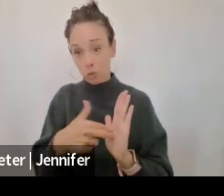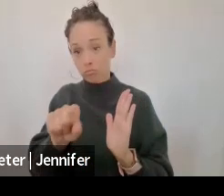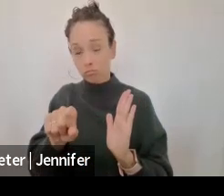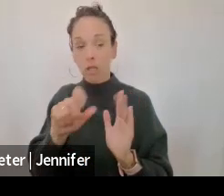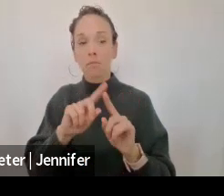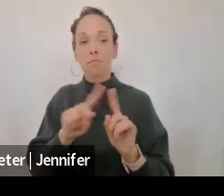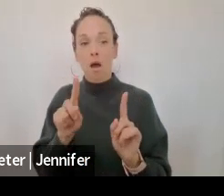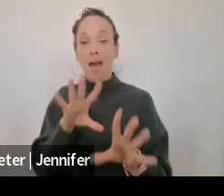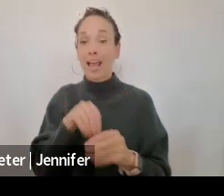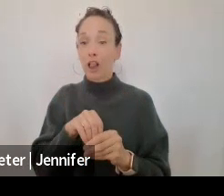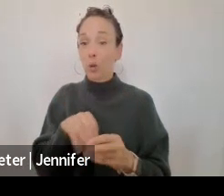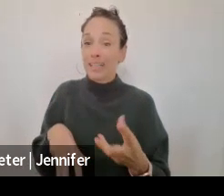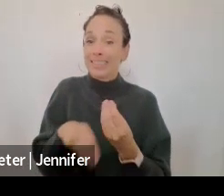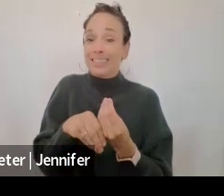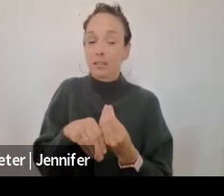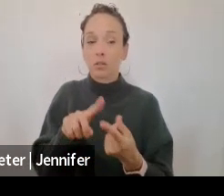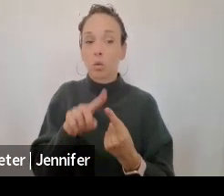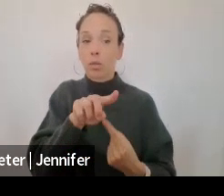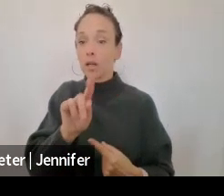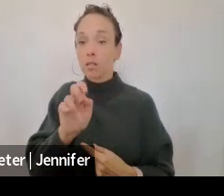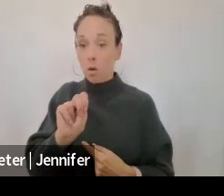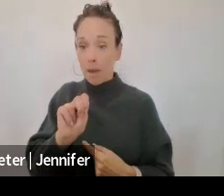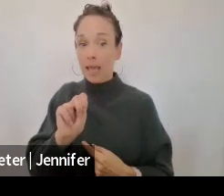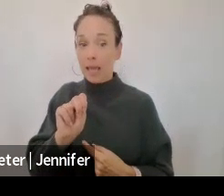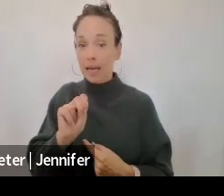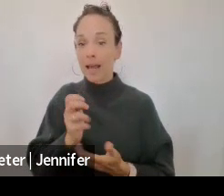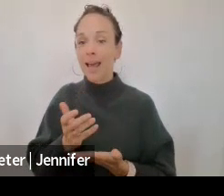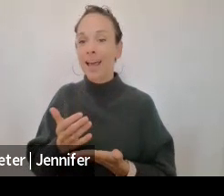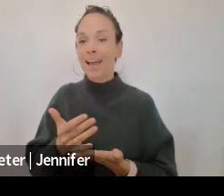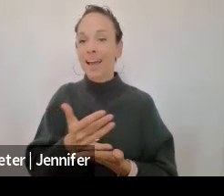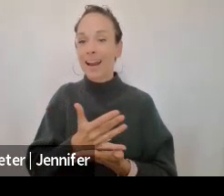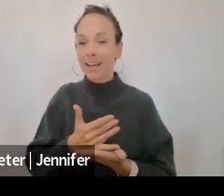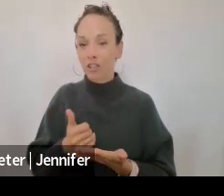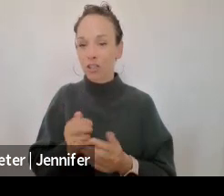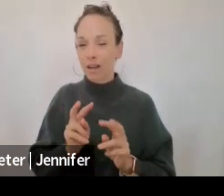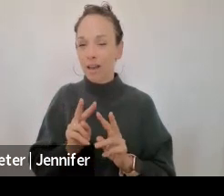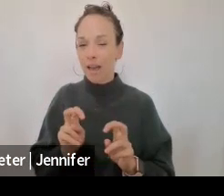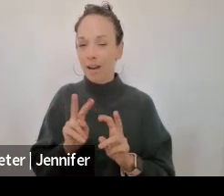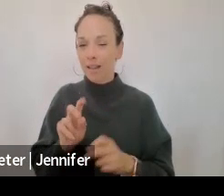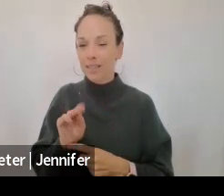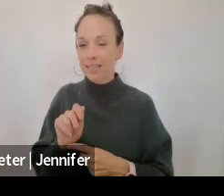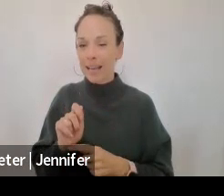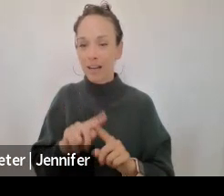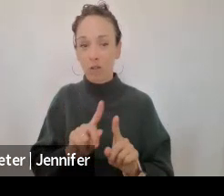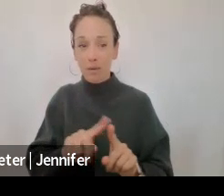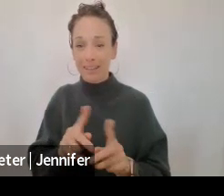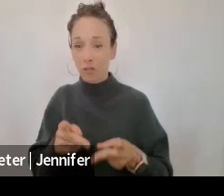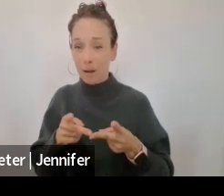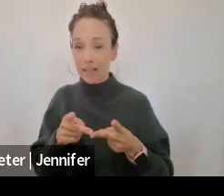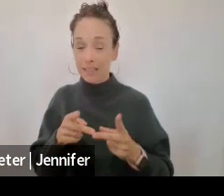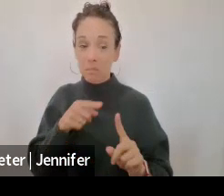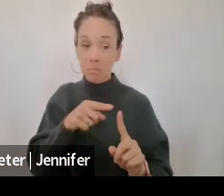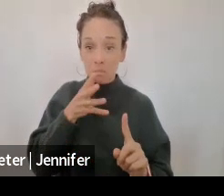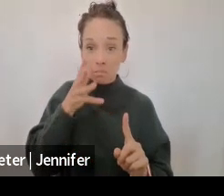also included in this domain is the collection and analyzing of data from multiple sources, for example,